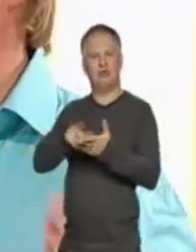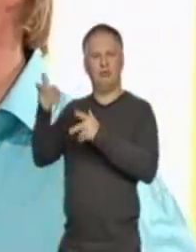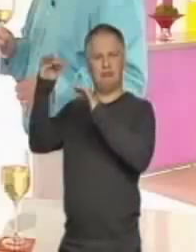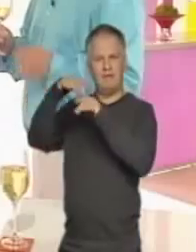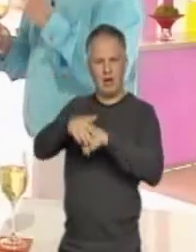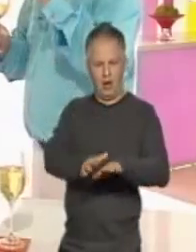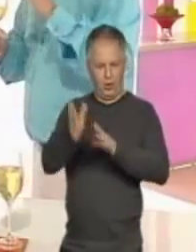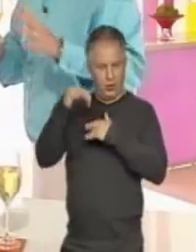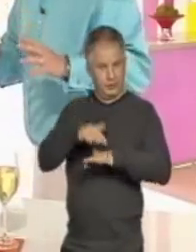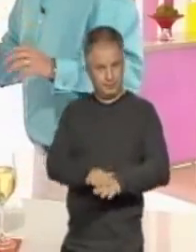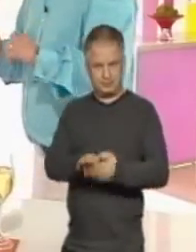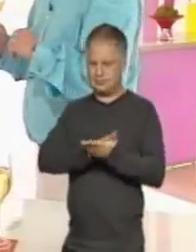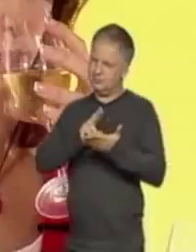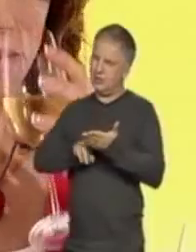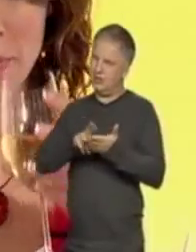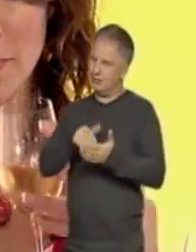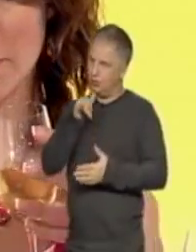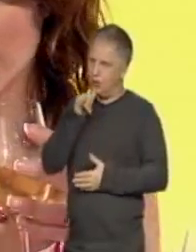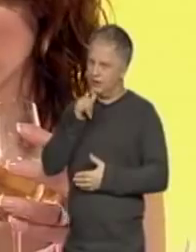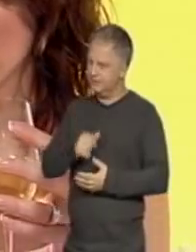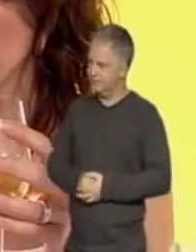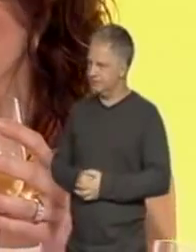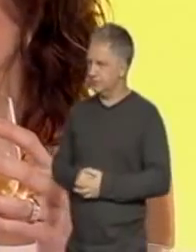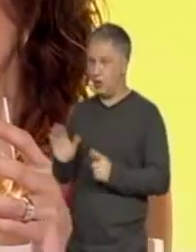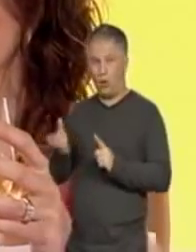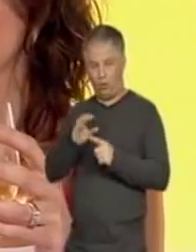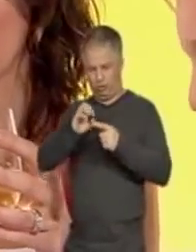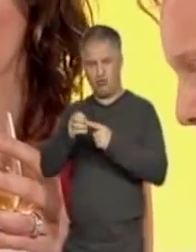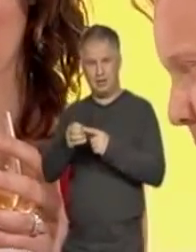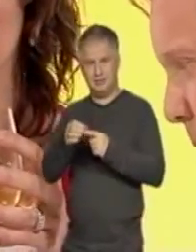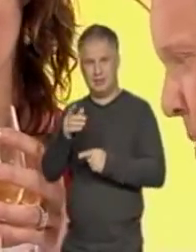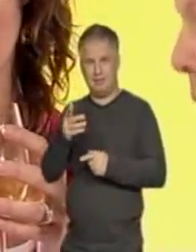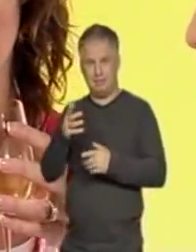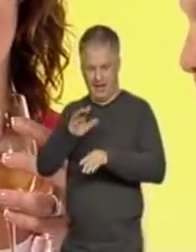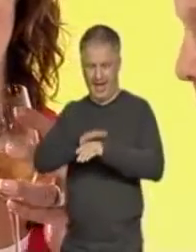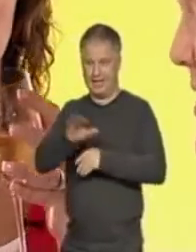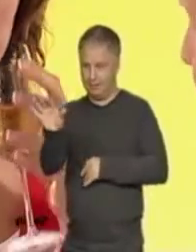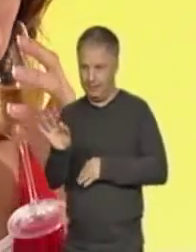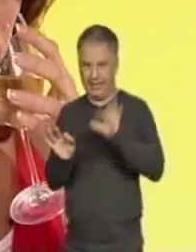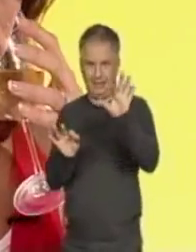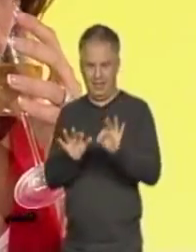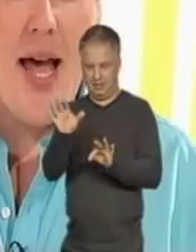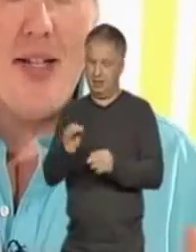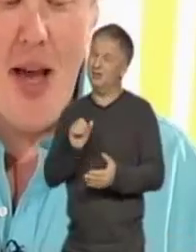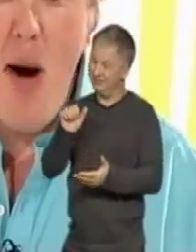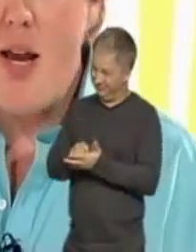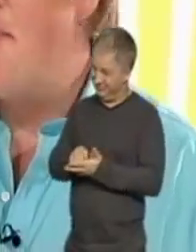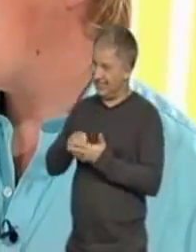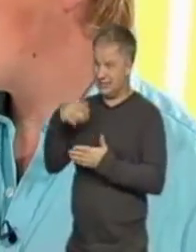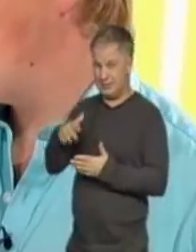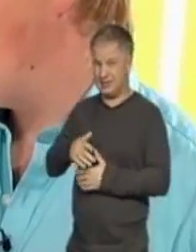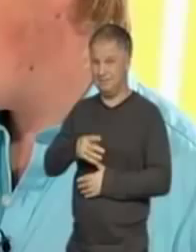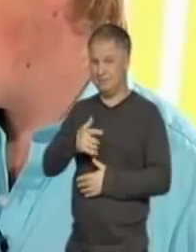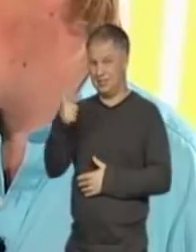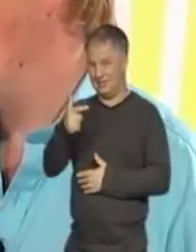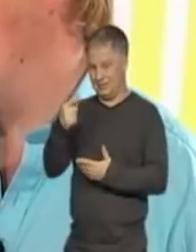to it. Lovely. It's gorgeous. It smells wonderful. Every grape is hand-picked as well. I'm so excited about it. Pricier than these two. It's $17.99, and it's the Amina Barrel